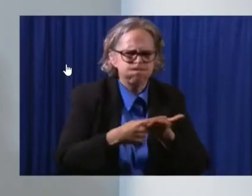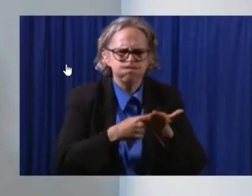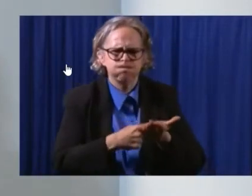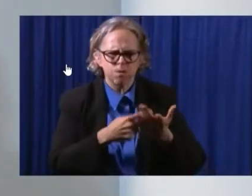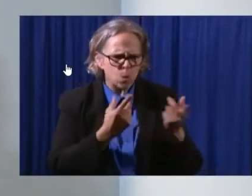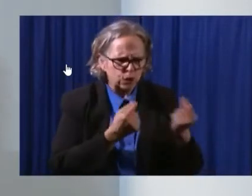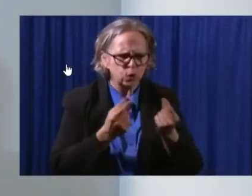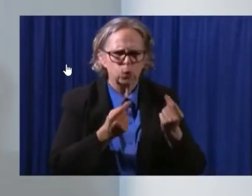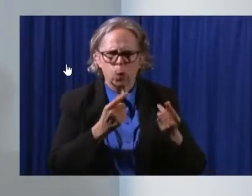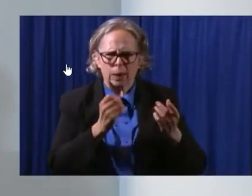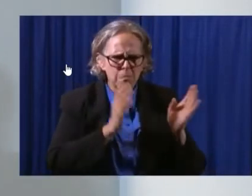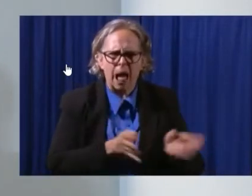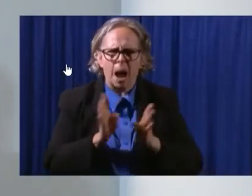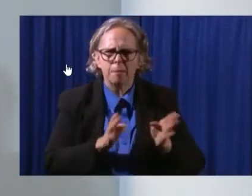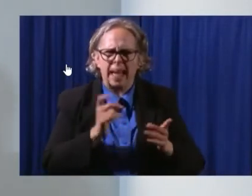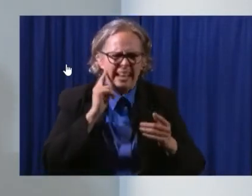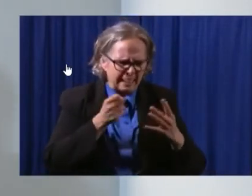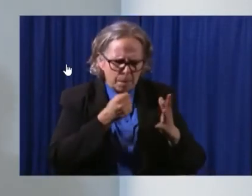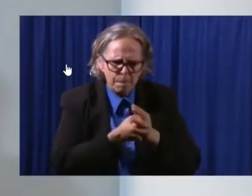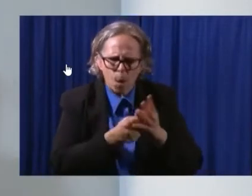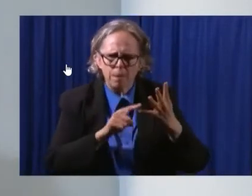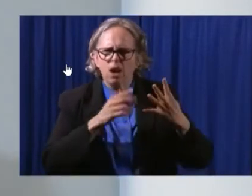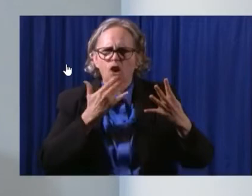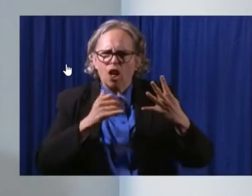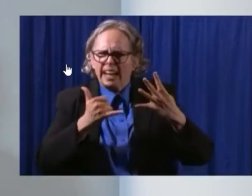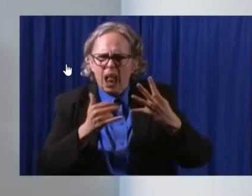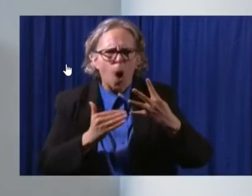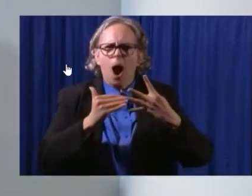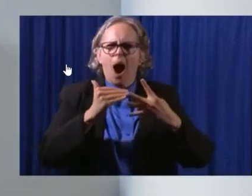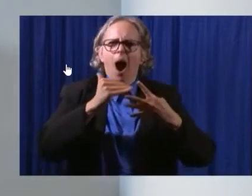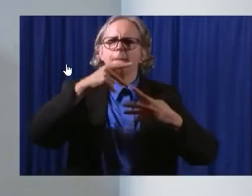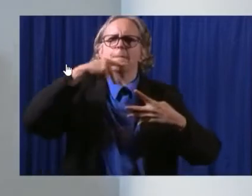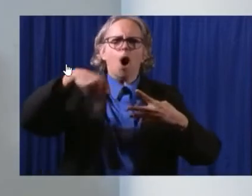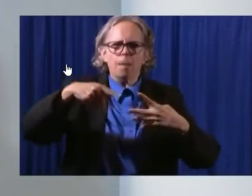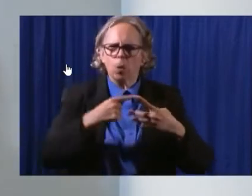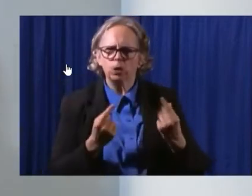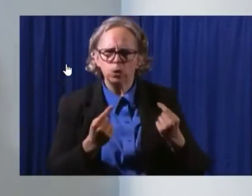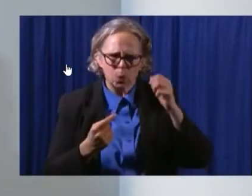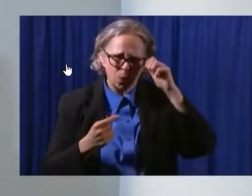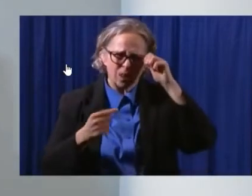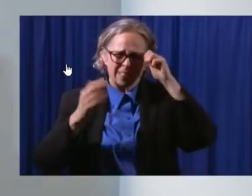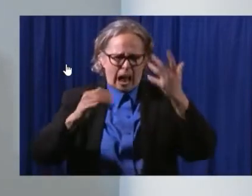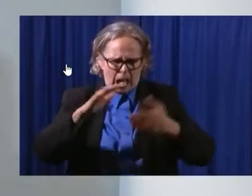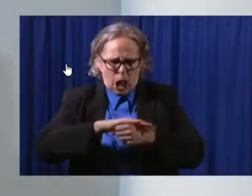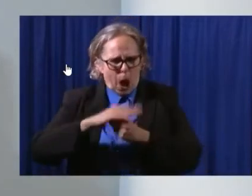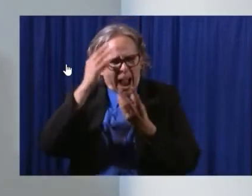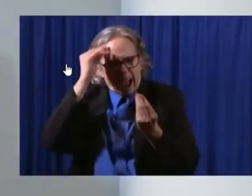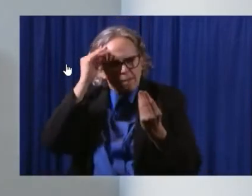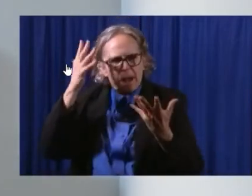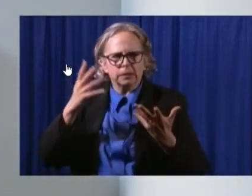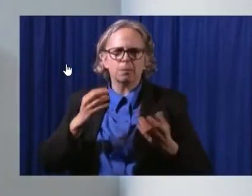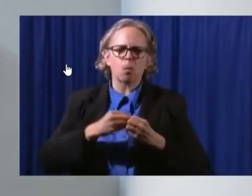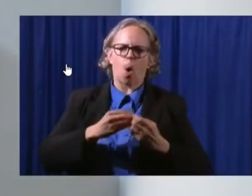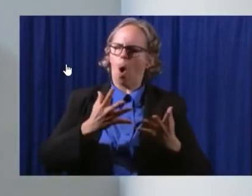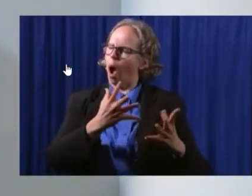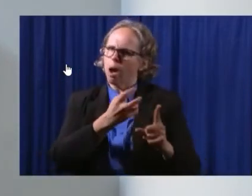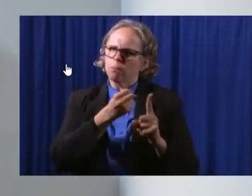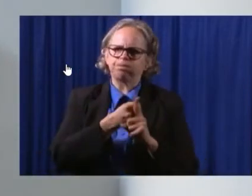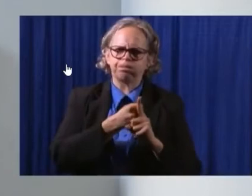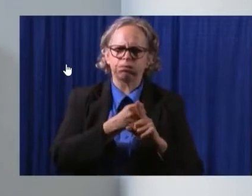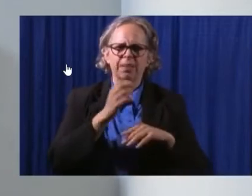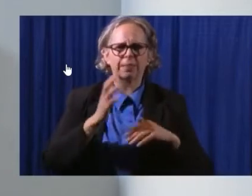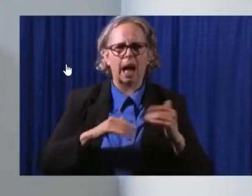do to control the spread in their communities. And, localized information is always much more impactful in our lives, because I know